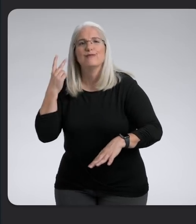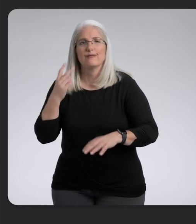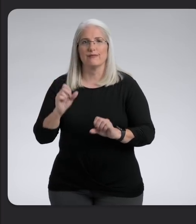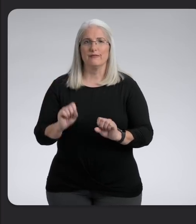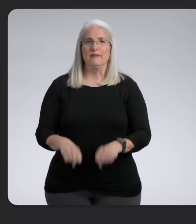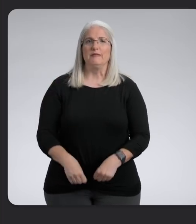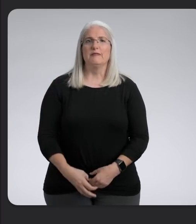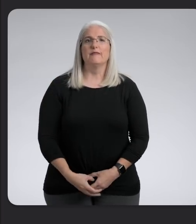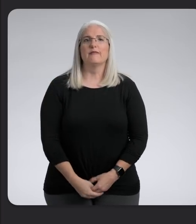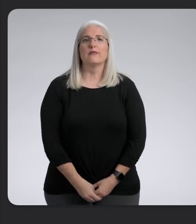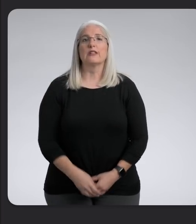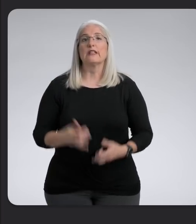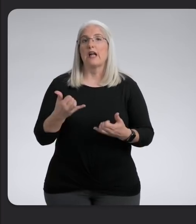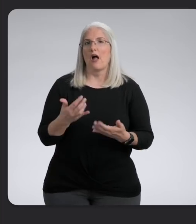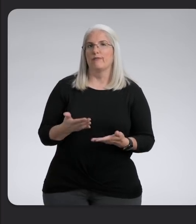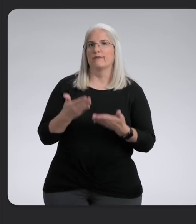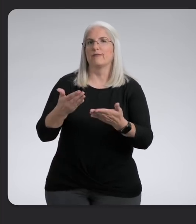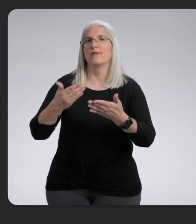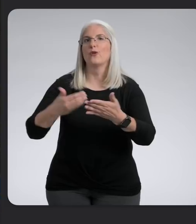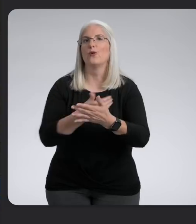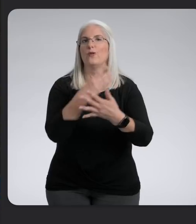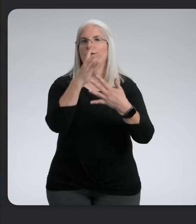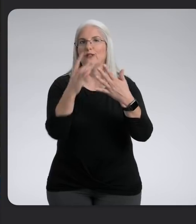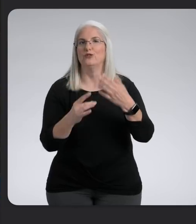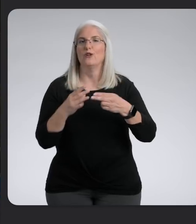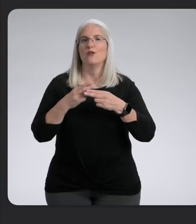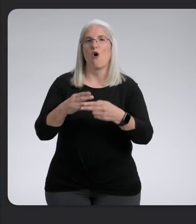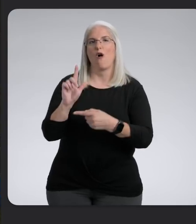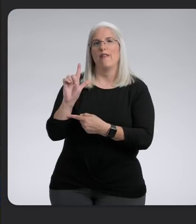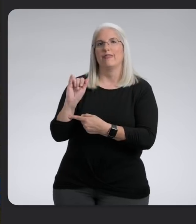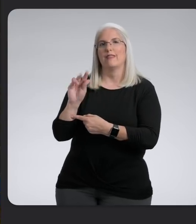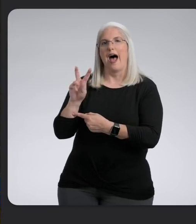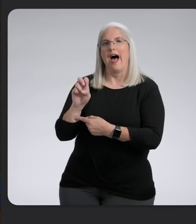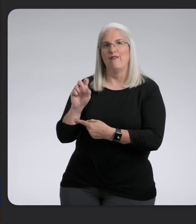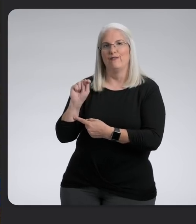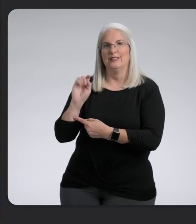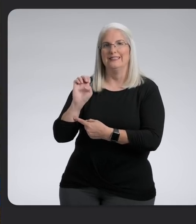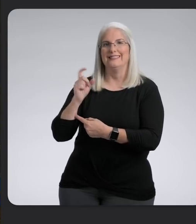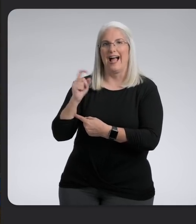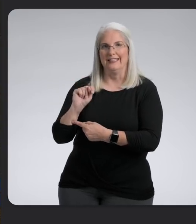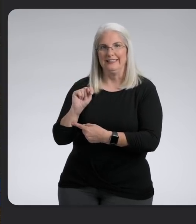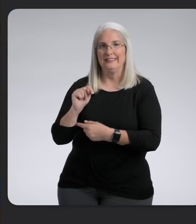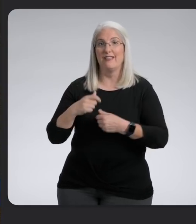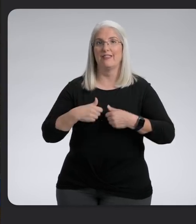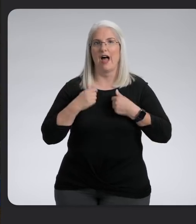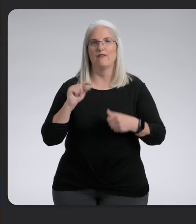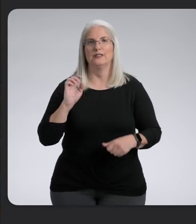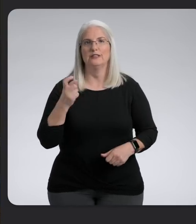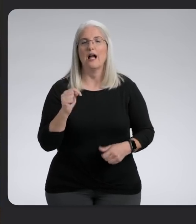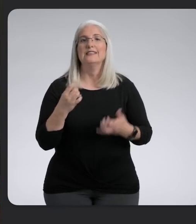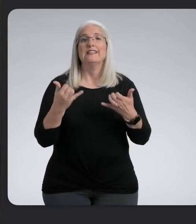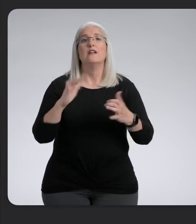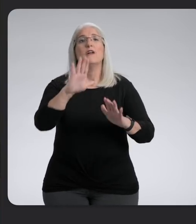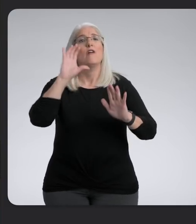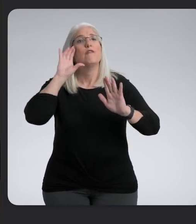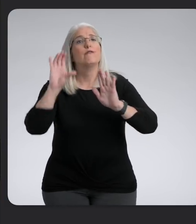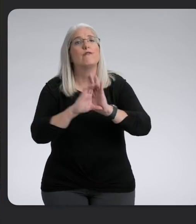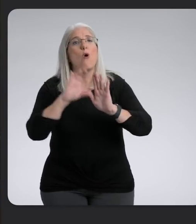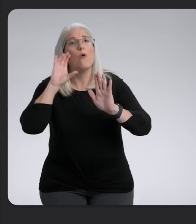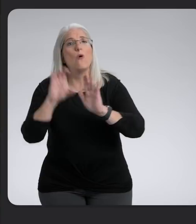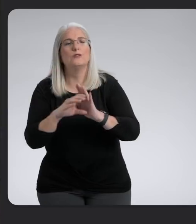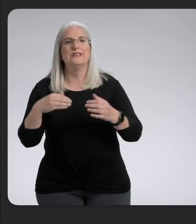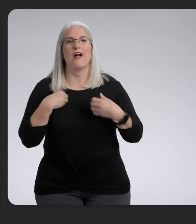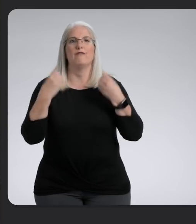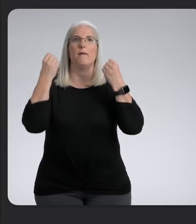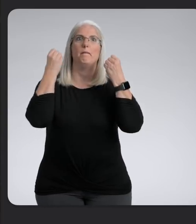we call Live Text. Today, our photos are full of rich and useful information, from photos of places